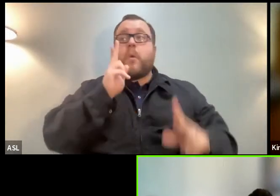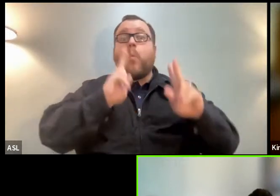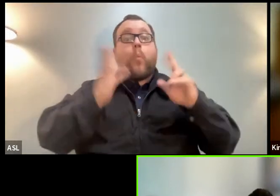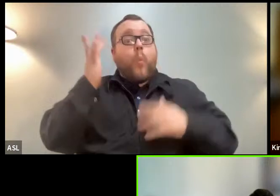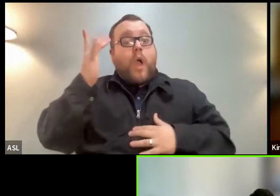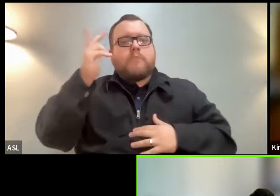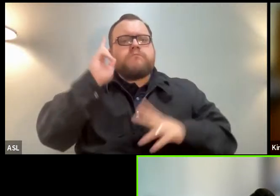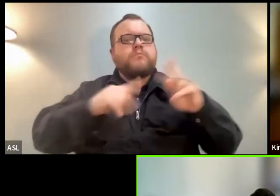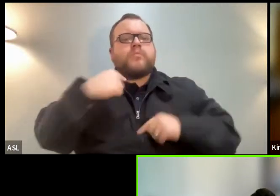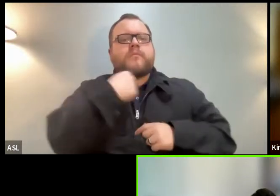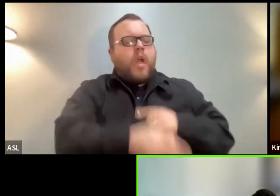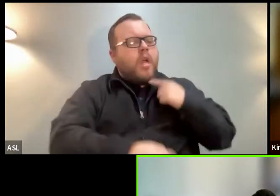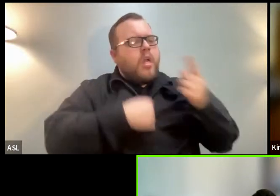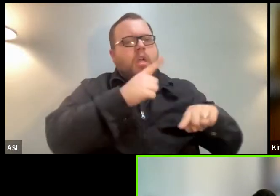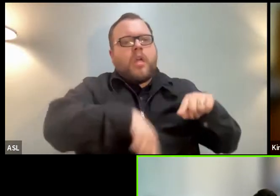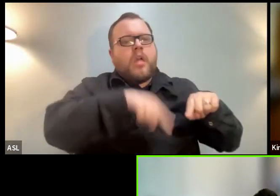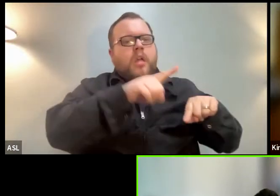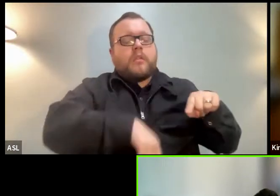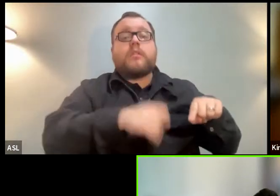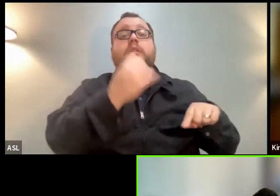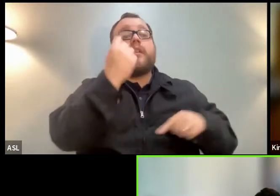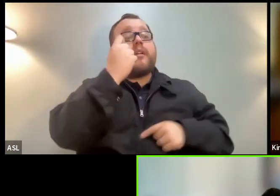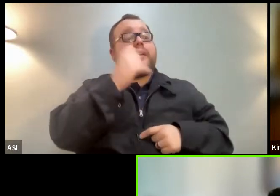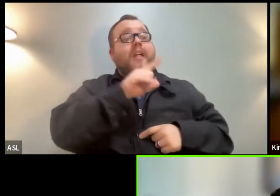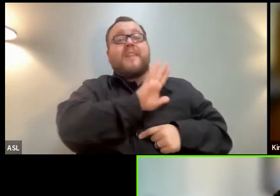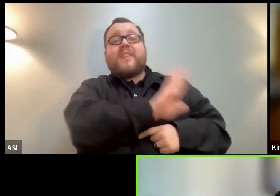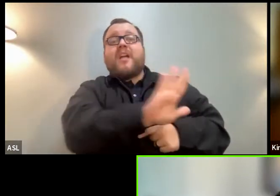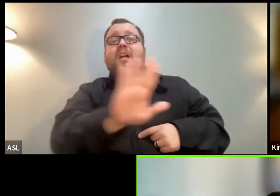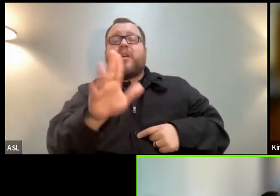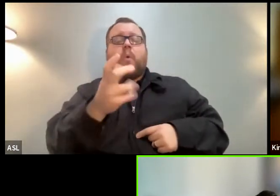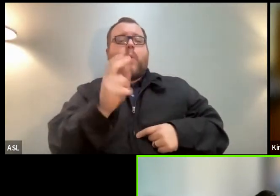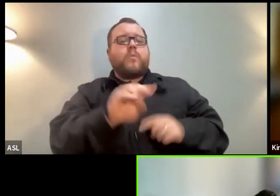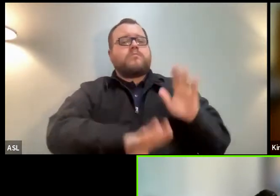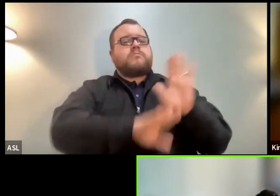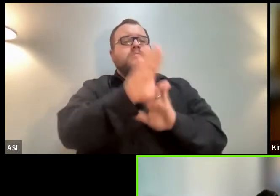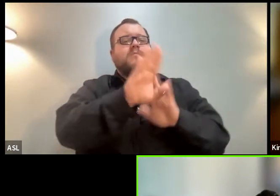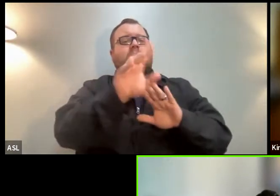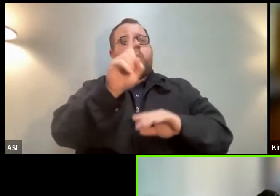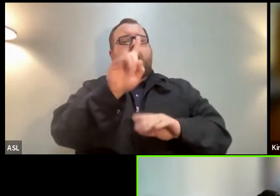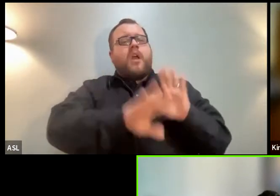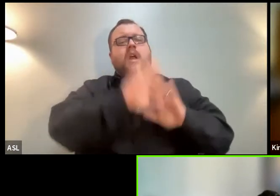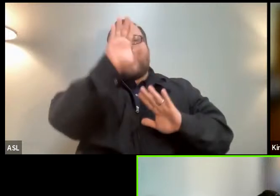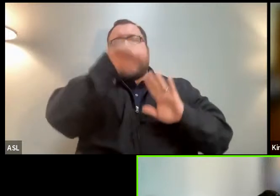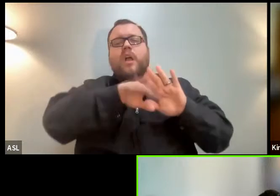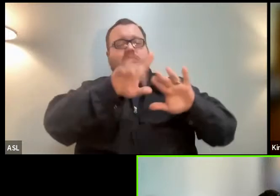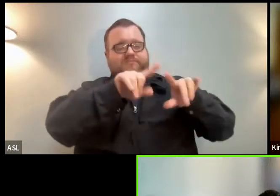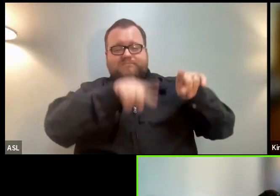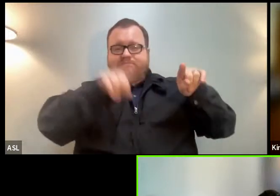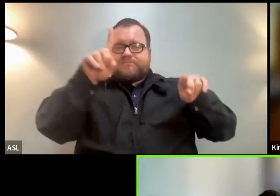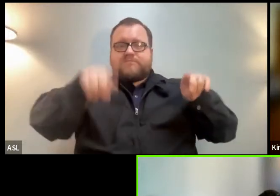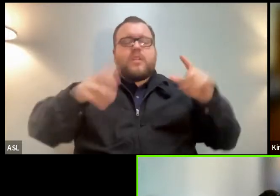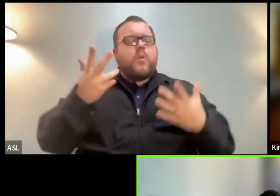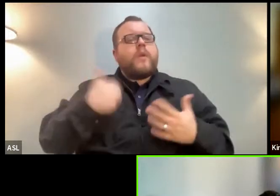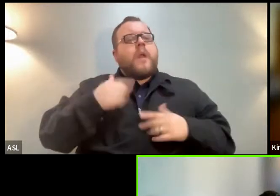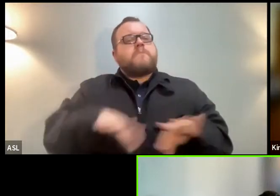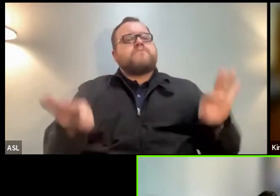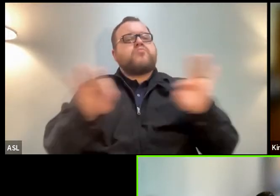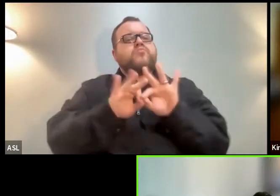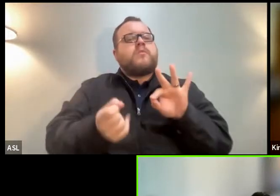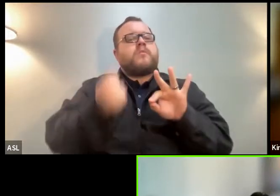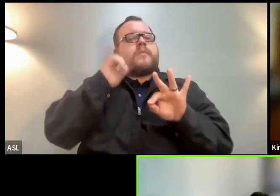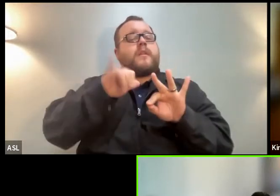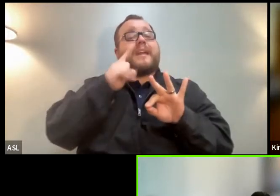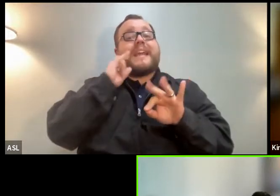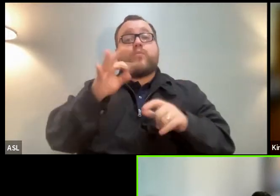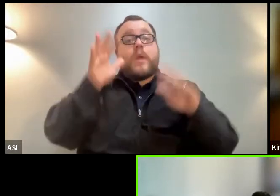are developmentally is so important. And expecting too much out of someone